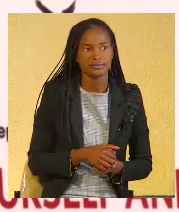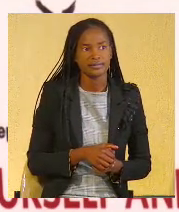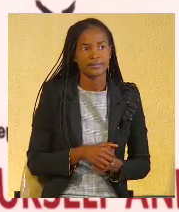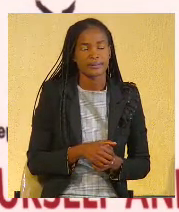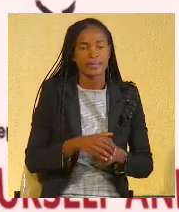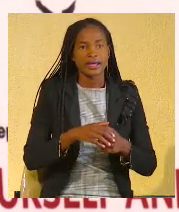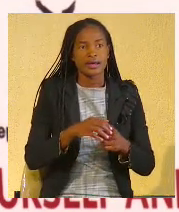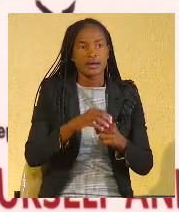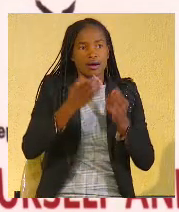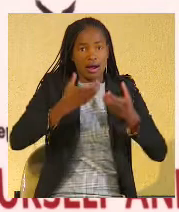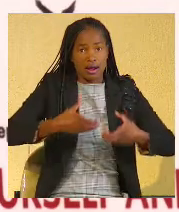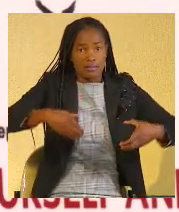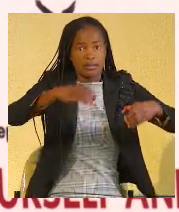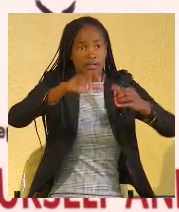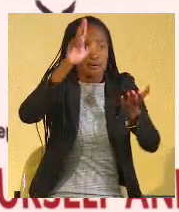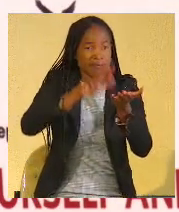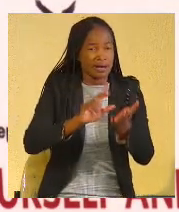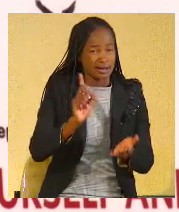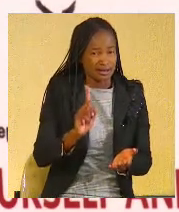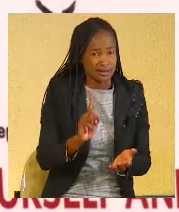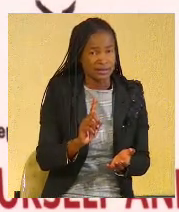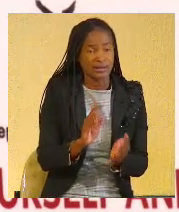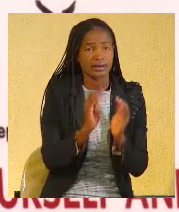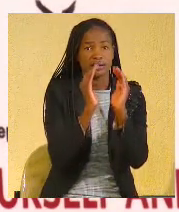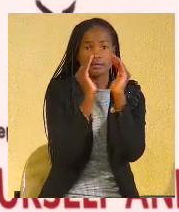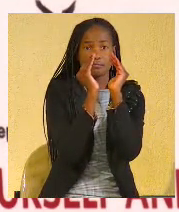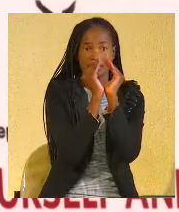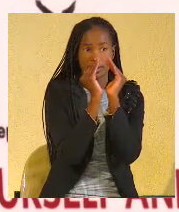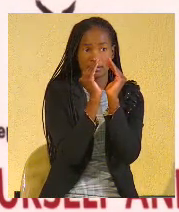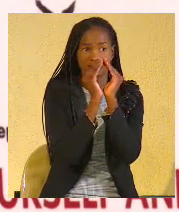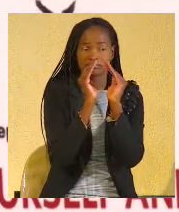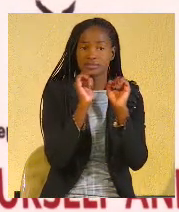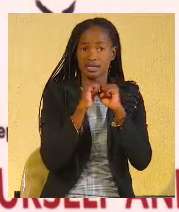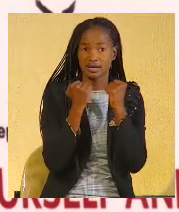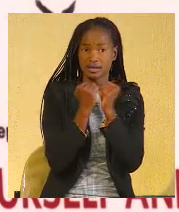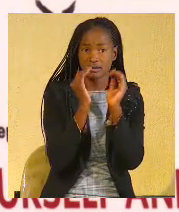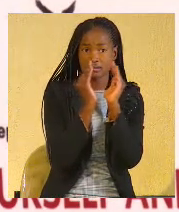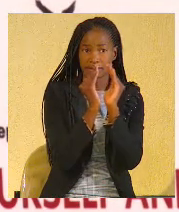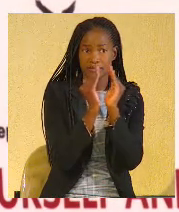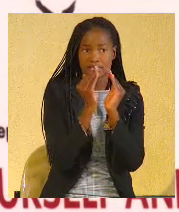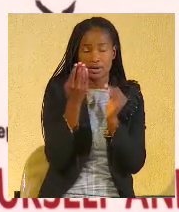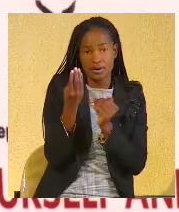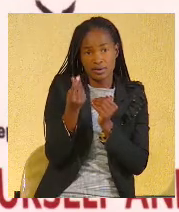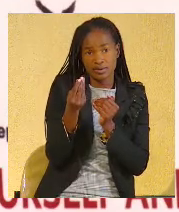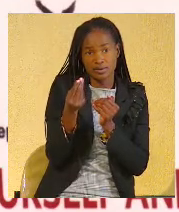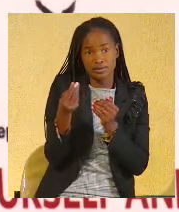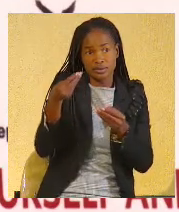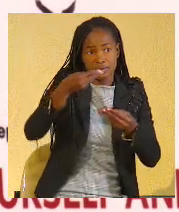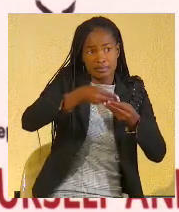Cabinet approved the Social Security Commission contribution to the